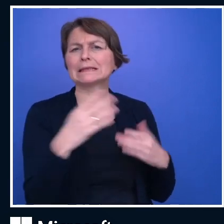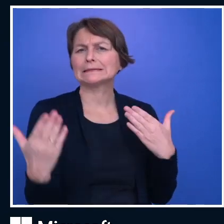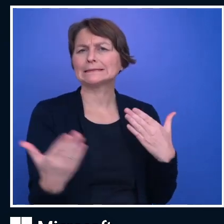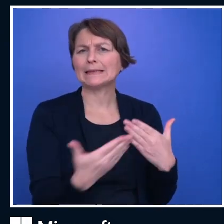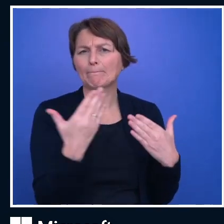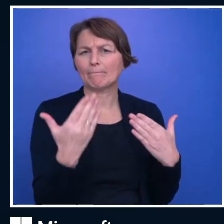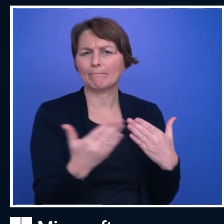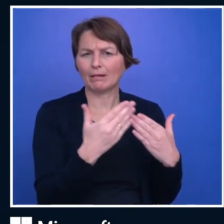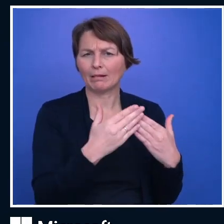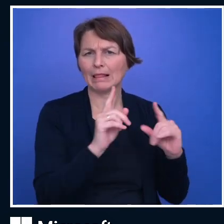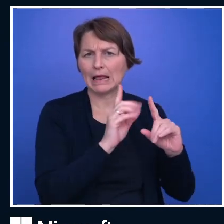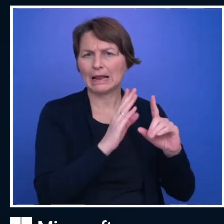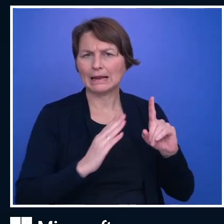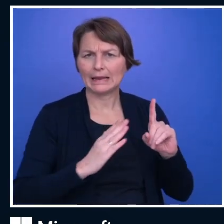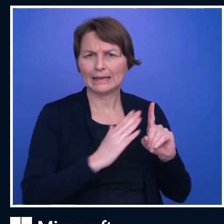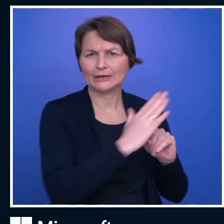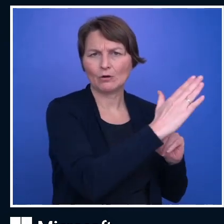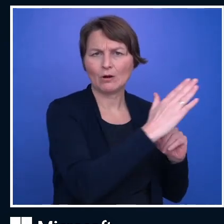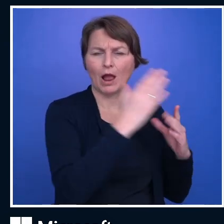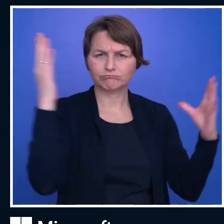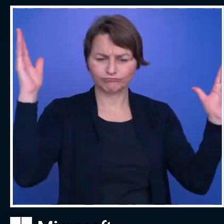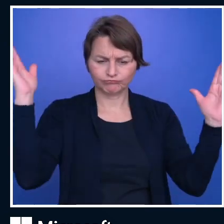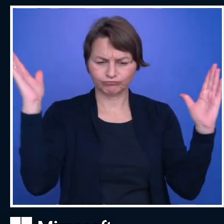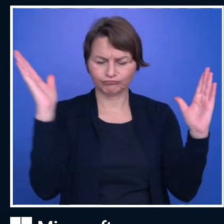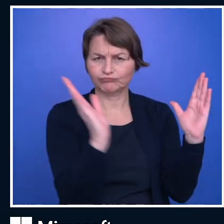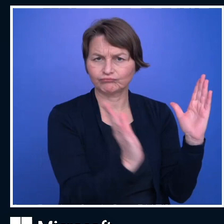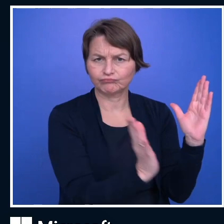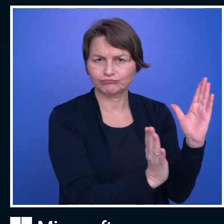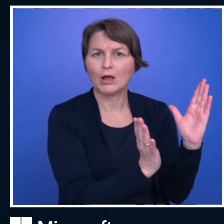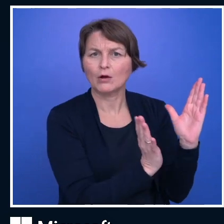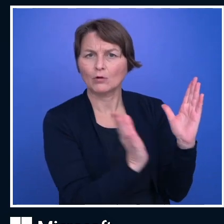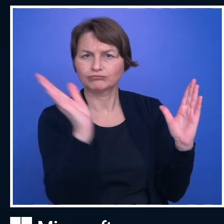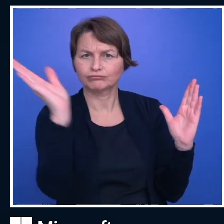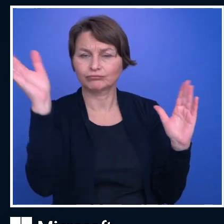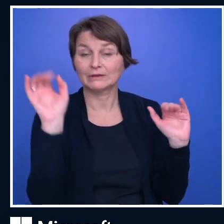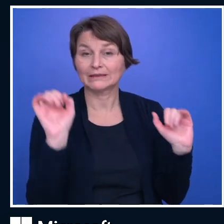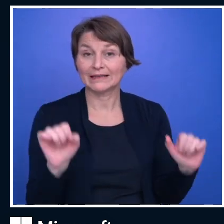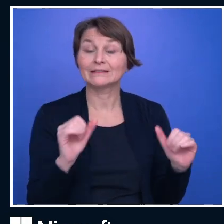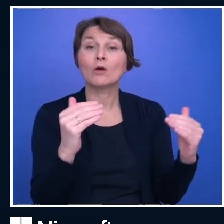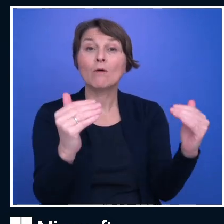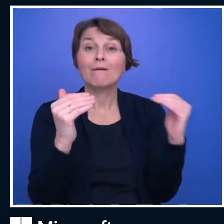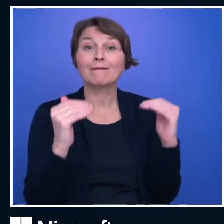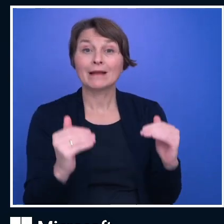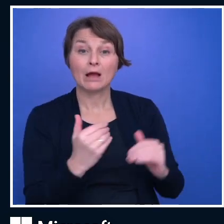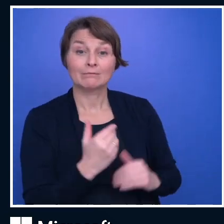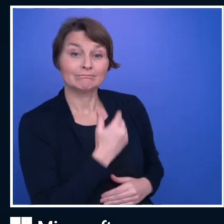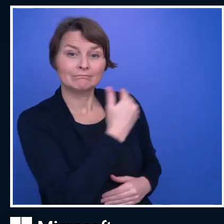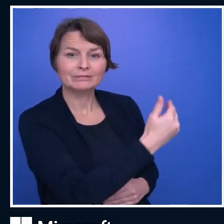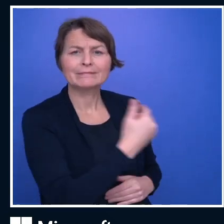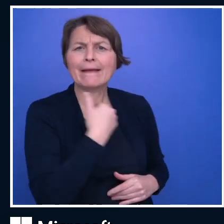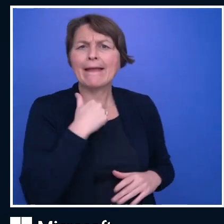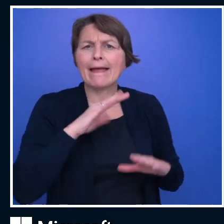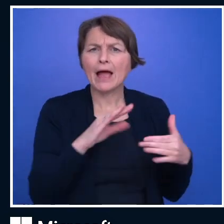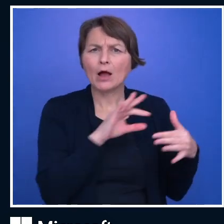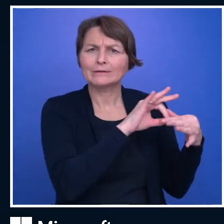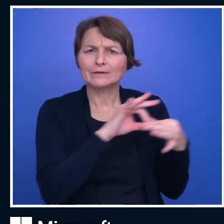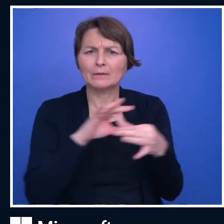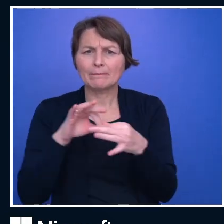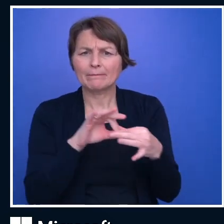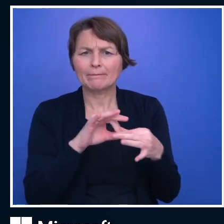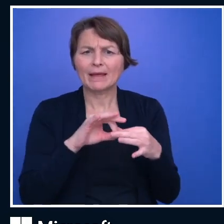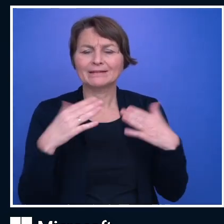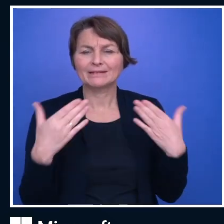think about the second point right there, we're trying to figure out how temperature is dependent on solar radiation, ozone, and